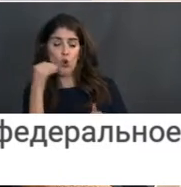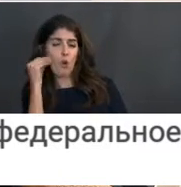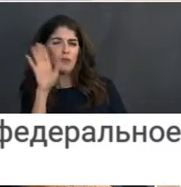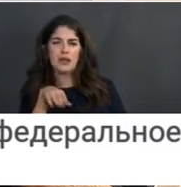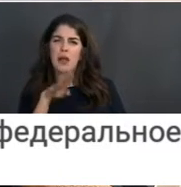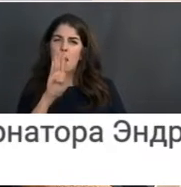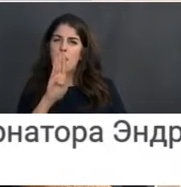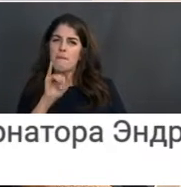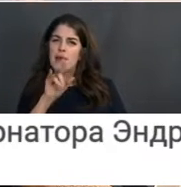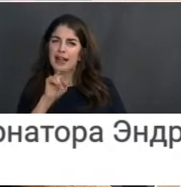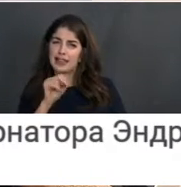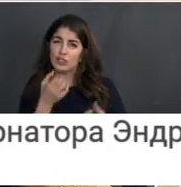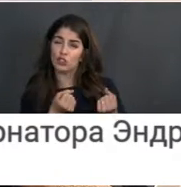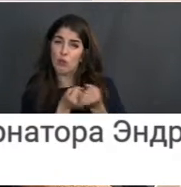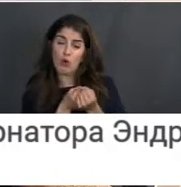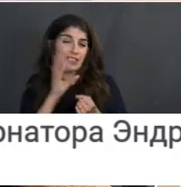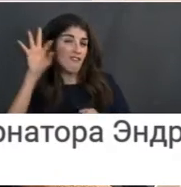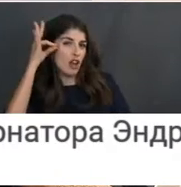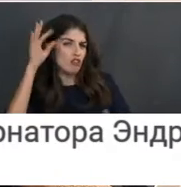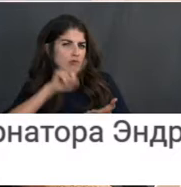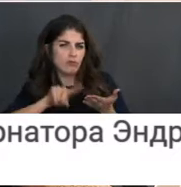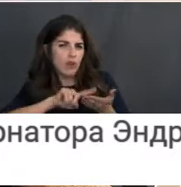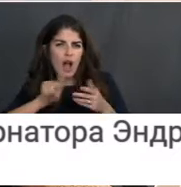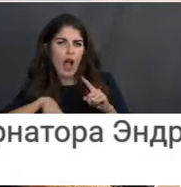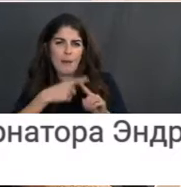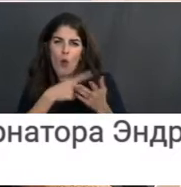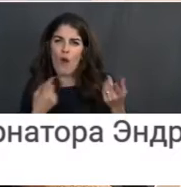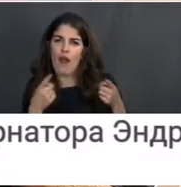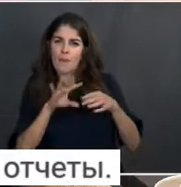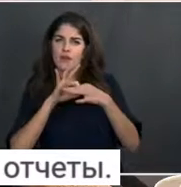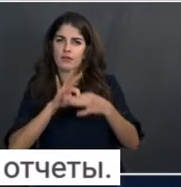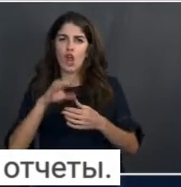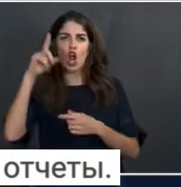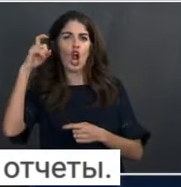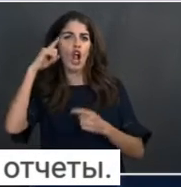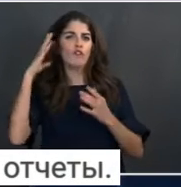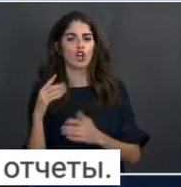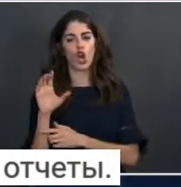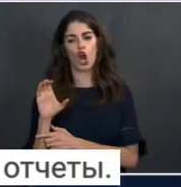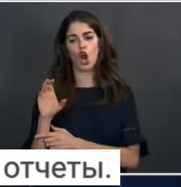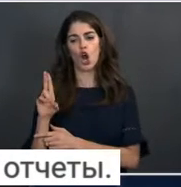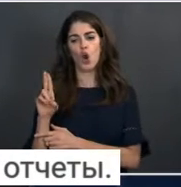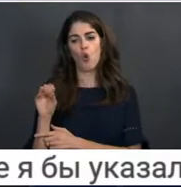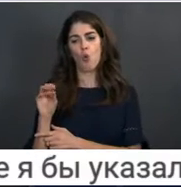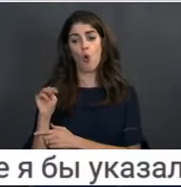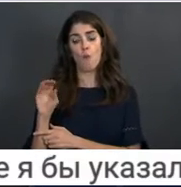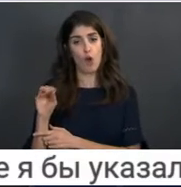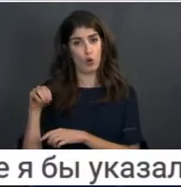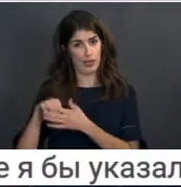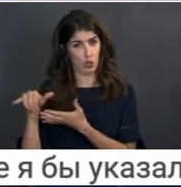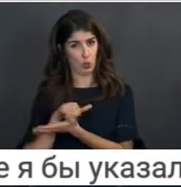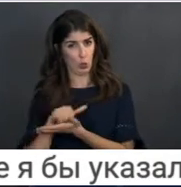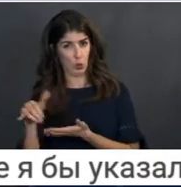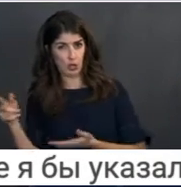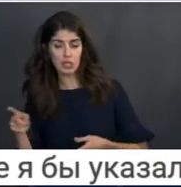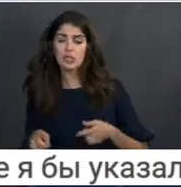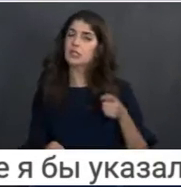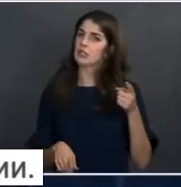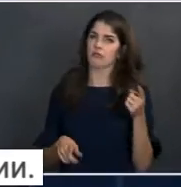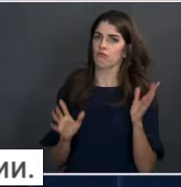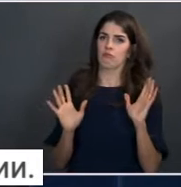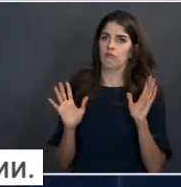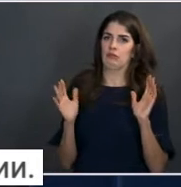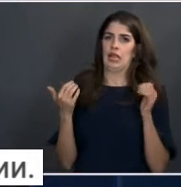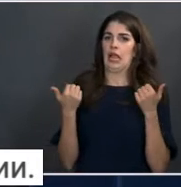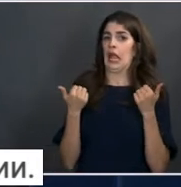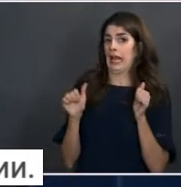federal investigation into what happened in Governor Andrew Cuomo's role? I've seen those reports. I would say any investigation, I would point